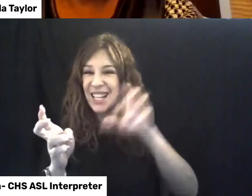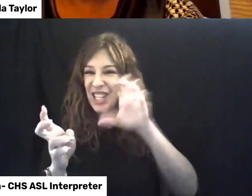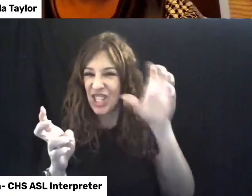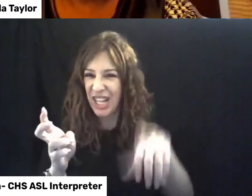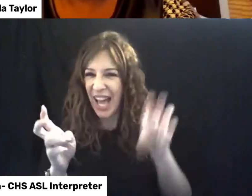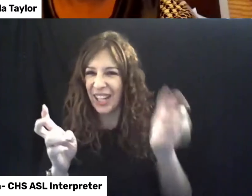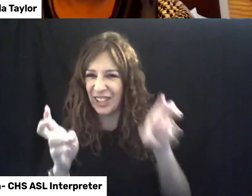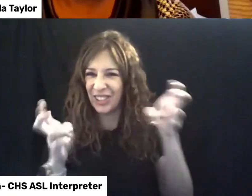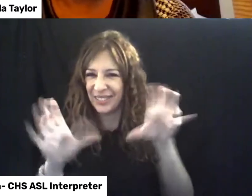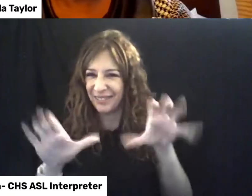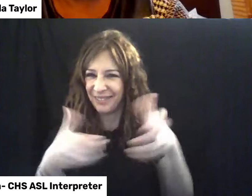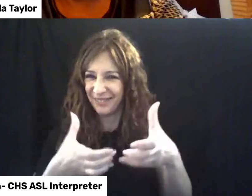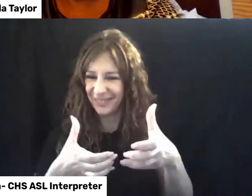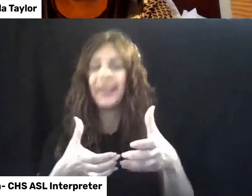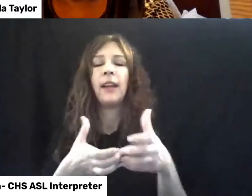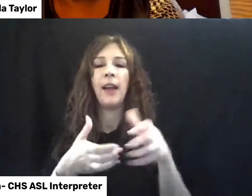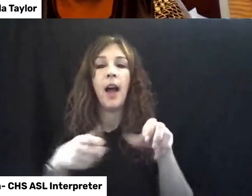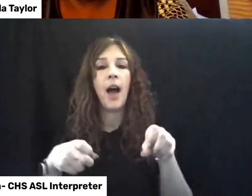the opportunity